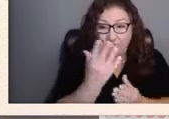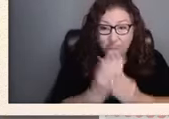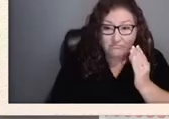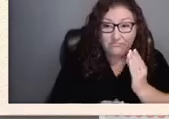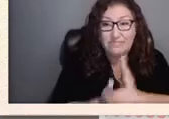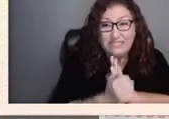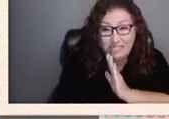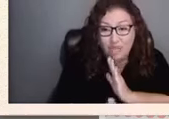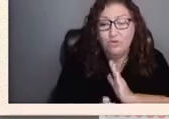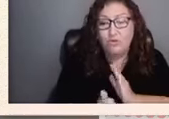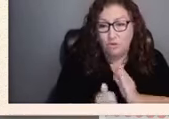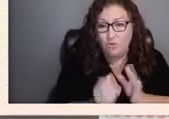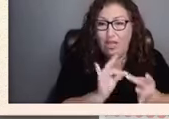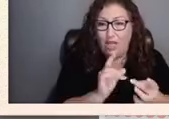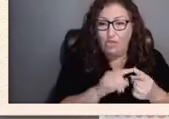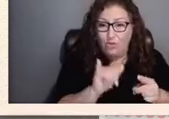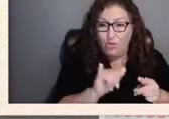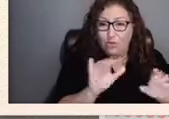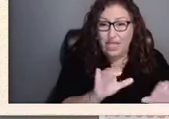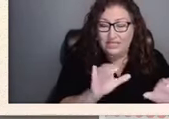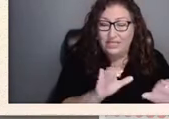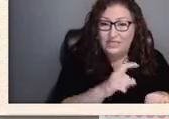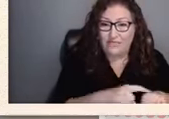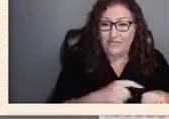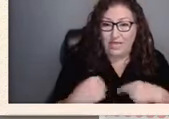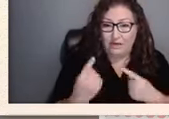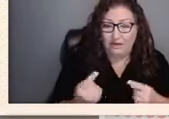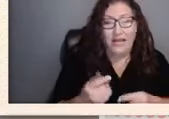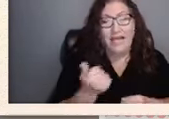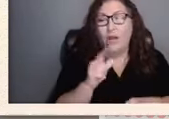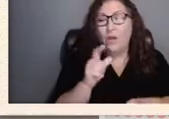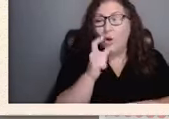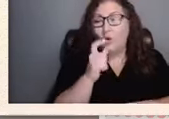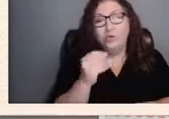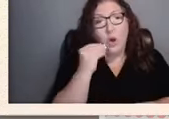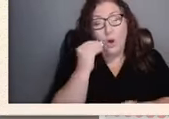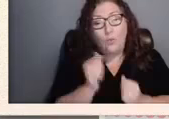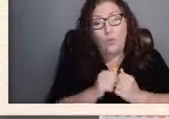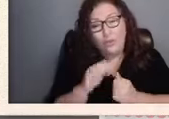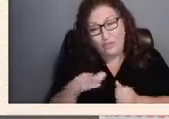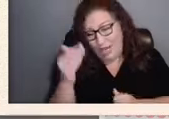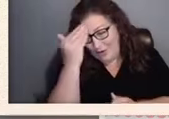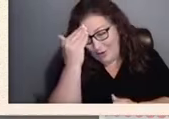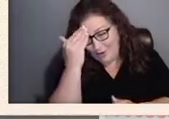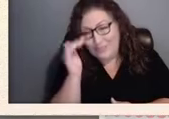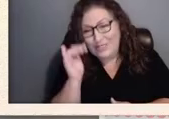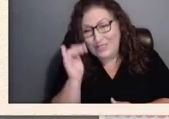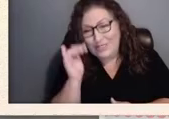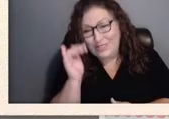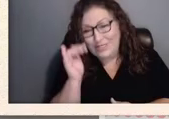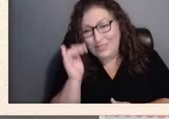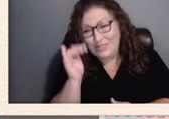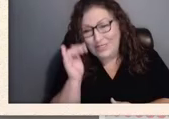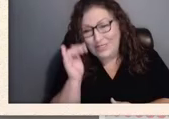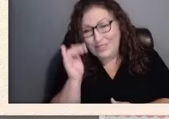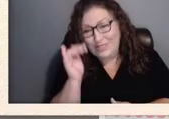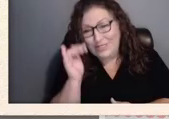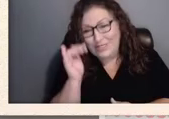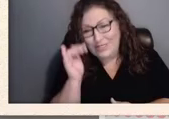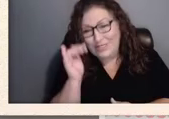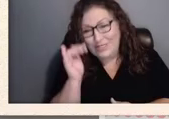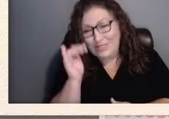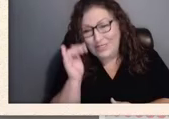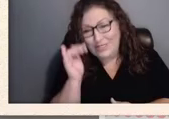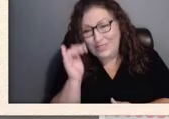to those activities over time. And let's face it, anybody who's home with their child knows that there's a certain amount of boredom that is factoring